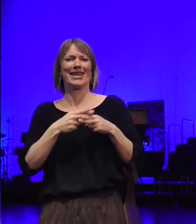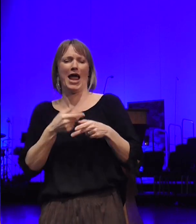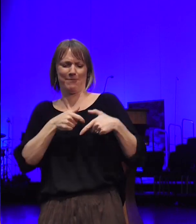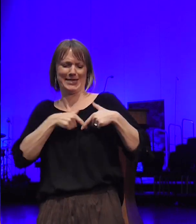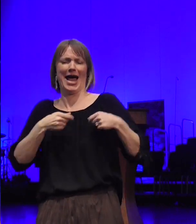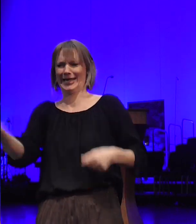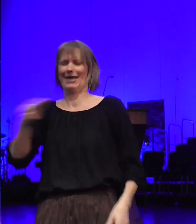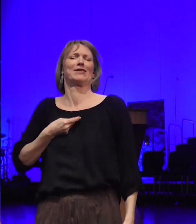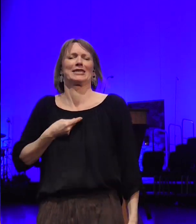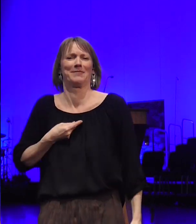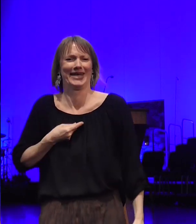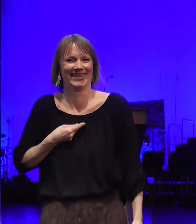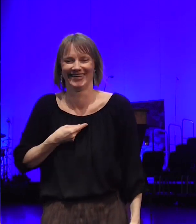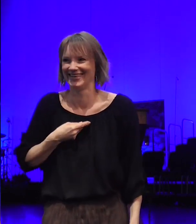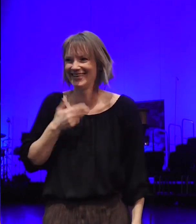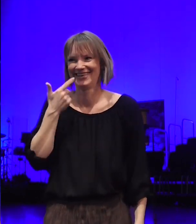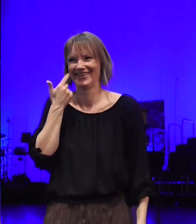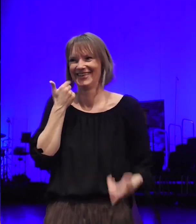kidding.